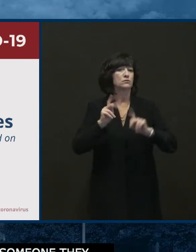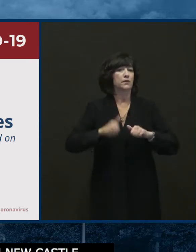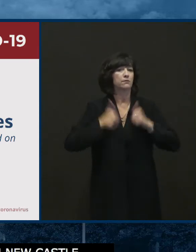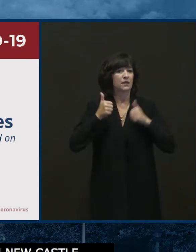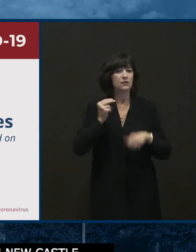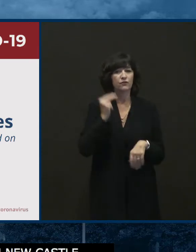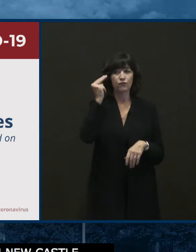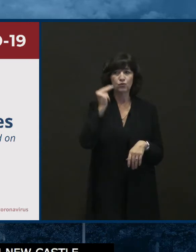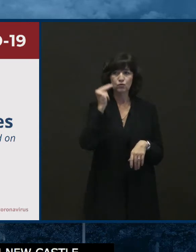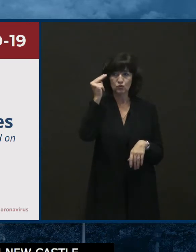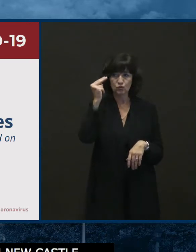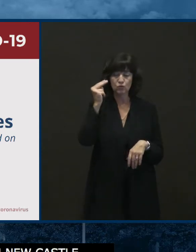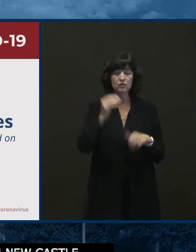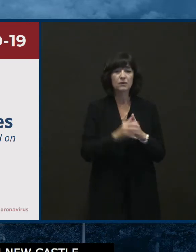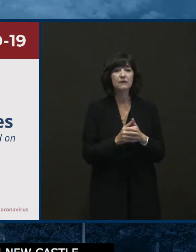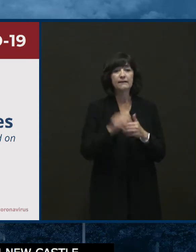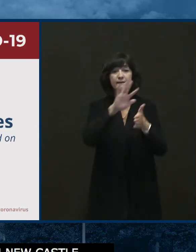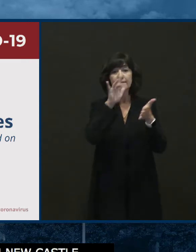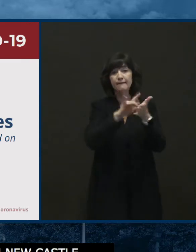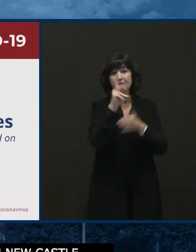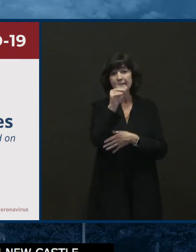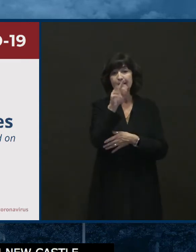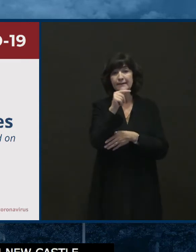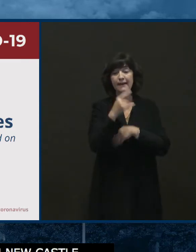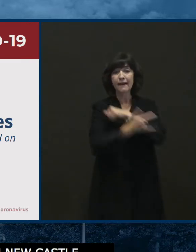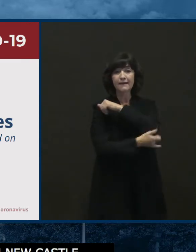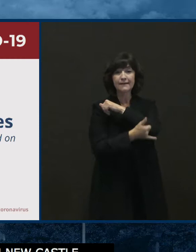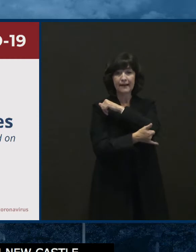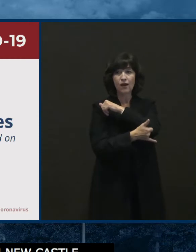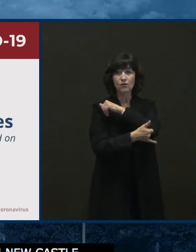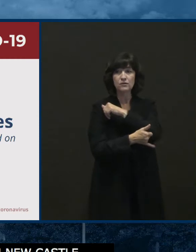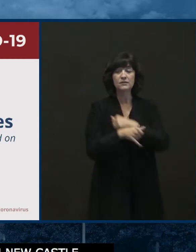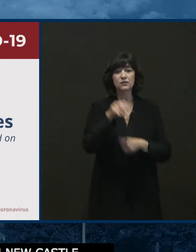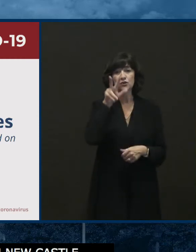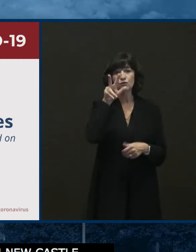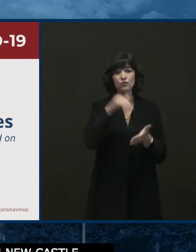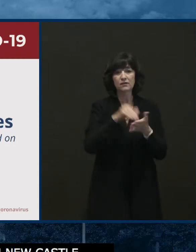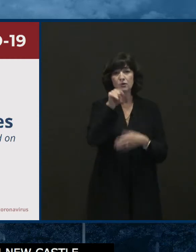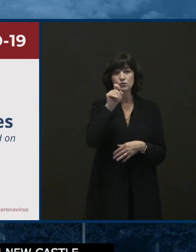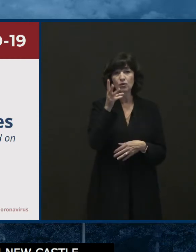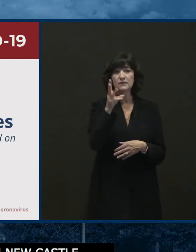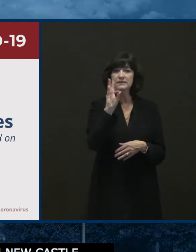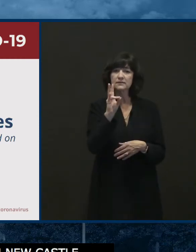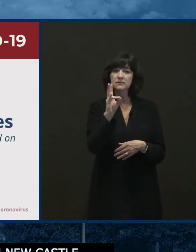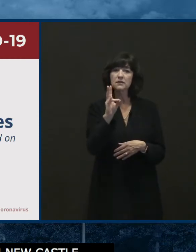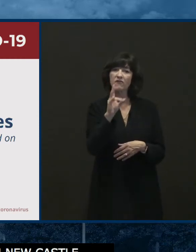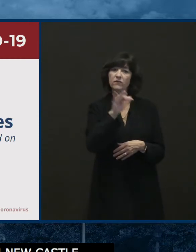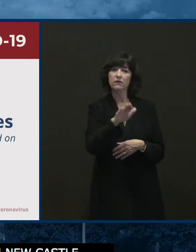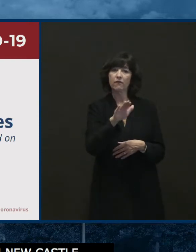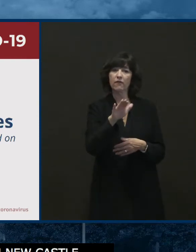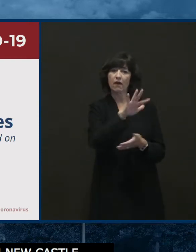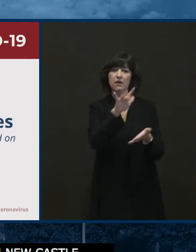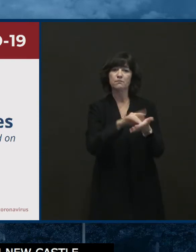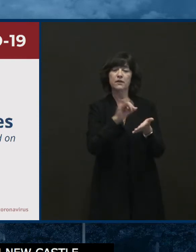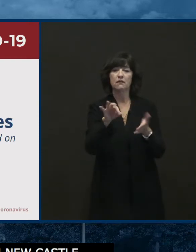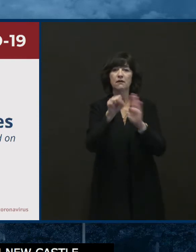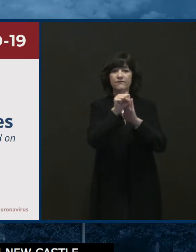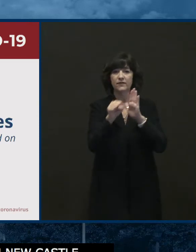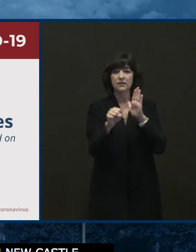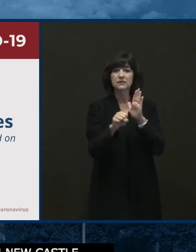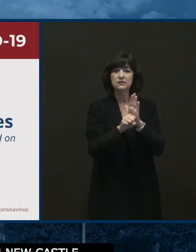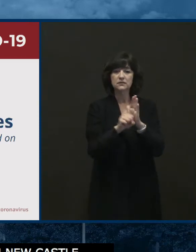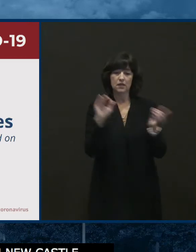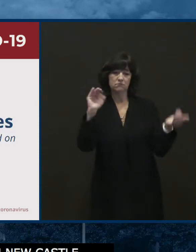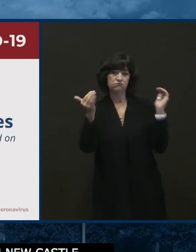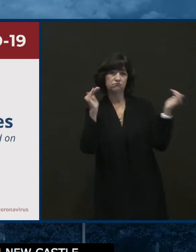3,100 cases, almost 32. In Kent County, somewhat reflective of the population, and then